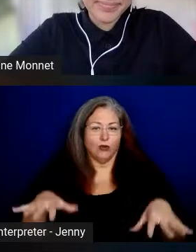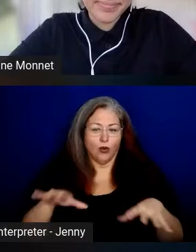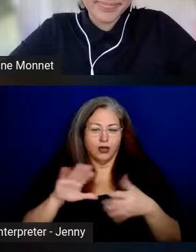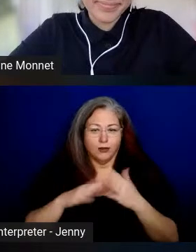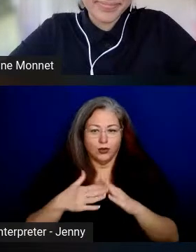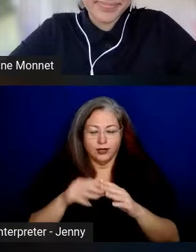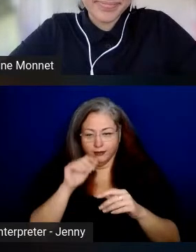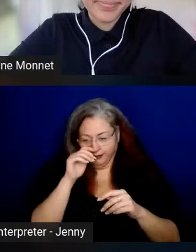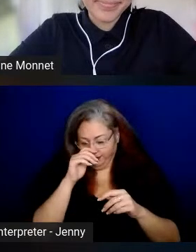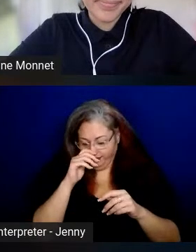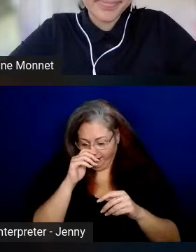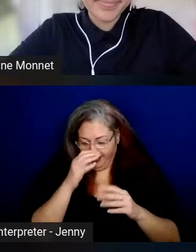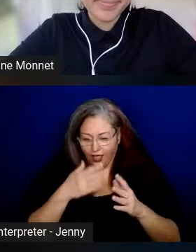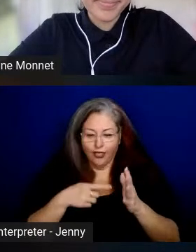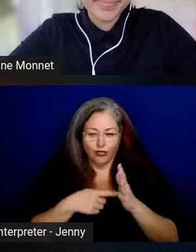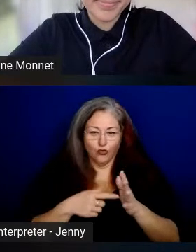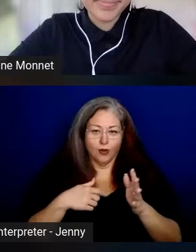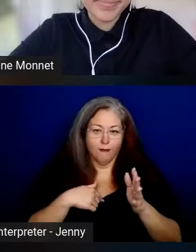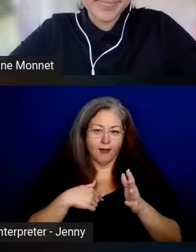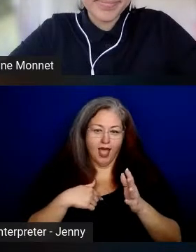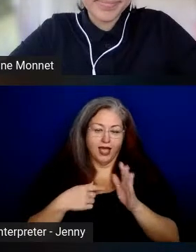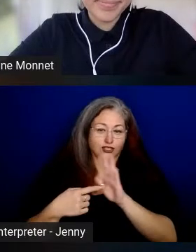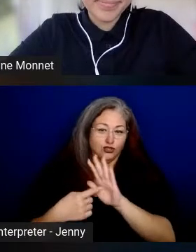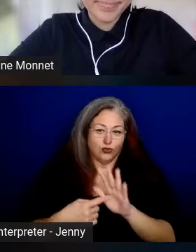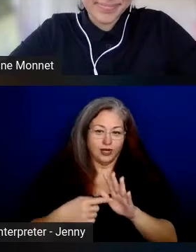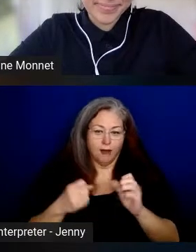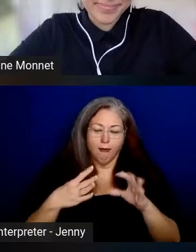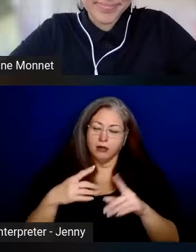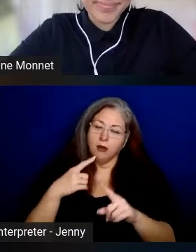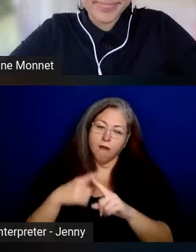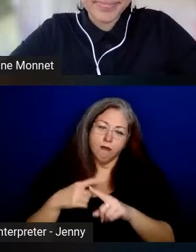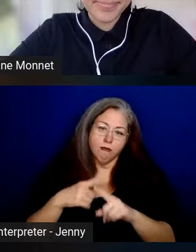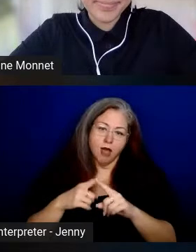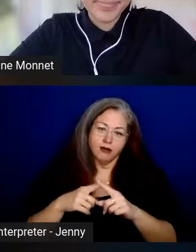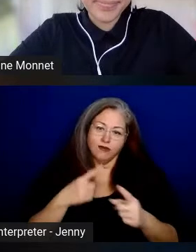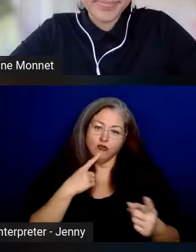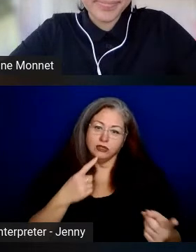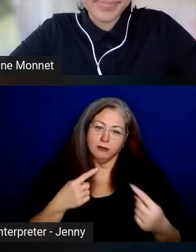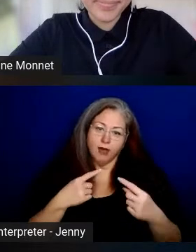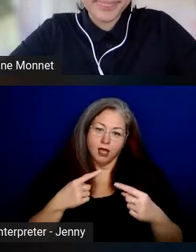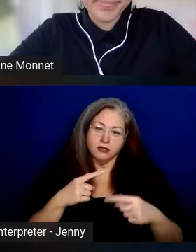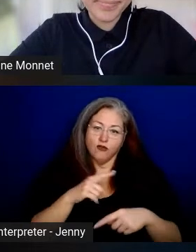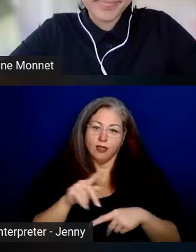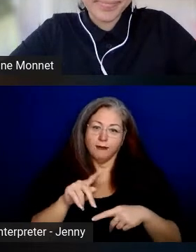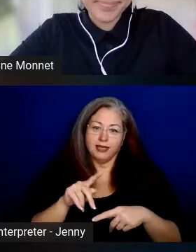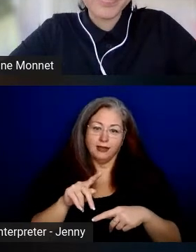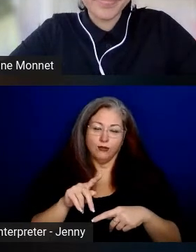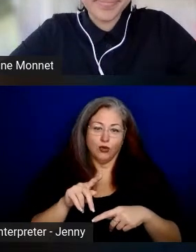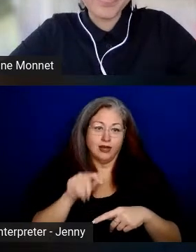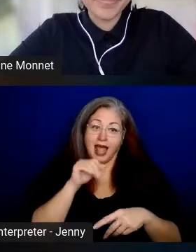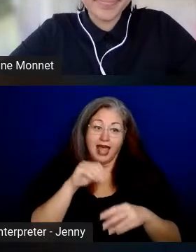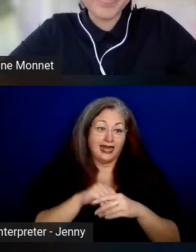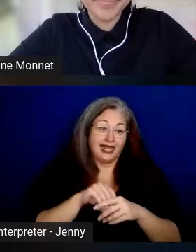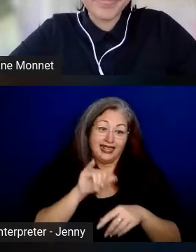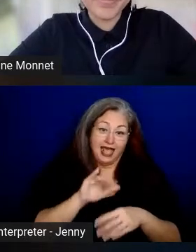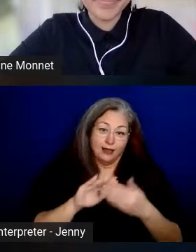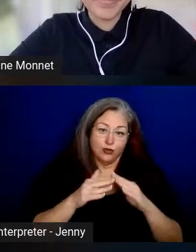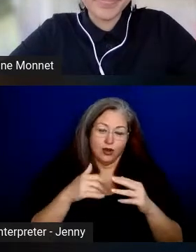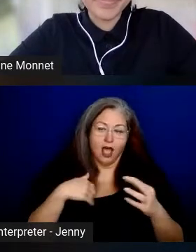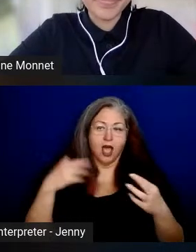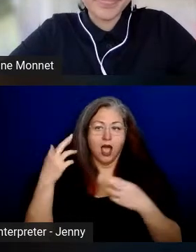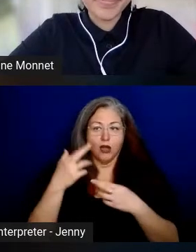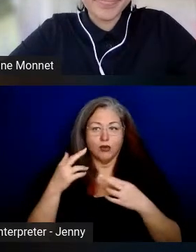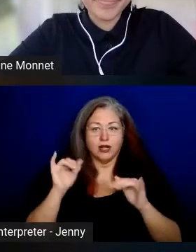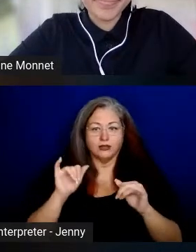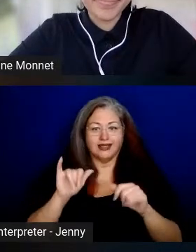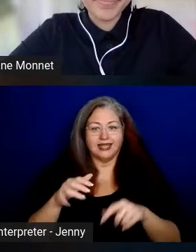I have had so much positive responses for people outside of the communities, and made me realize, you know, it's the